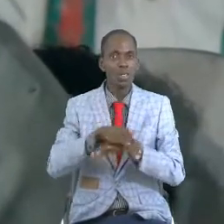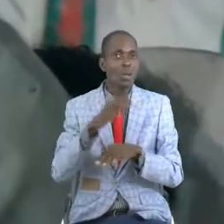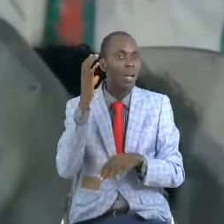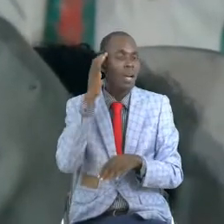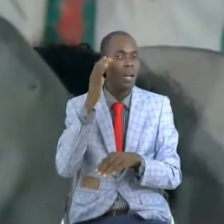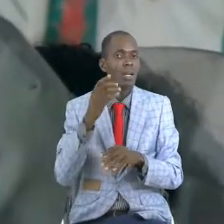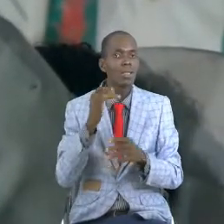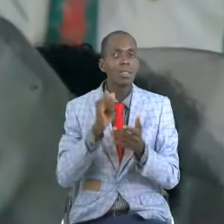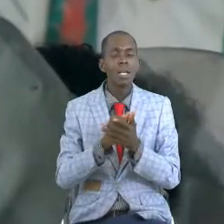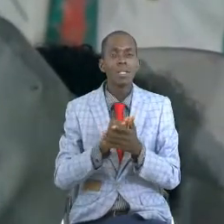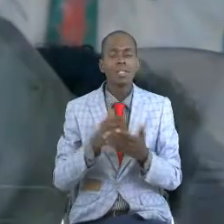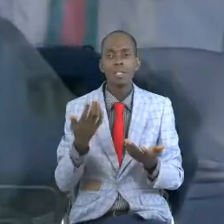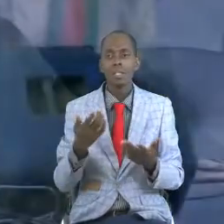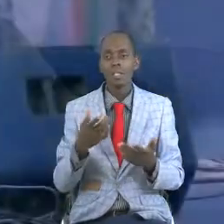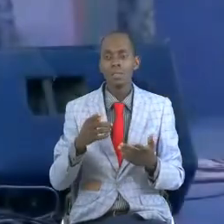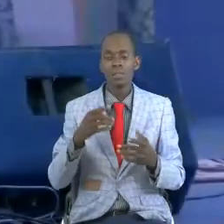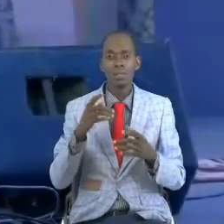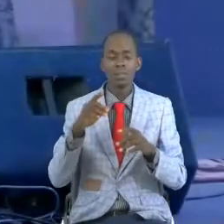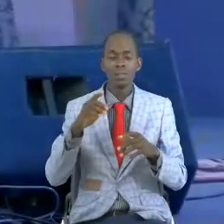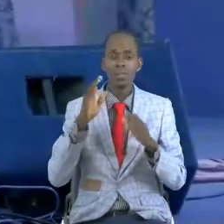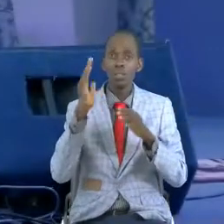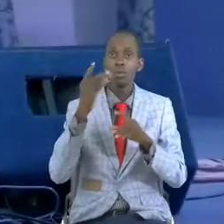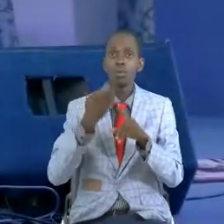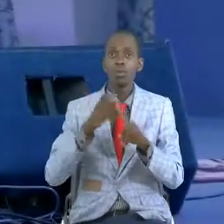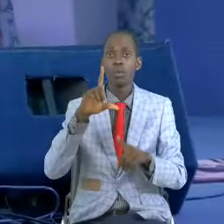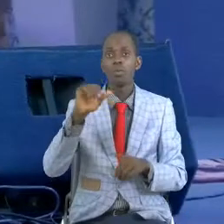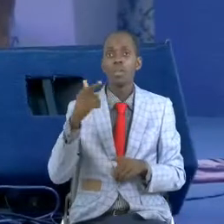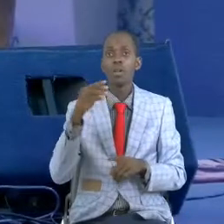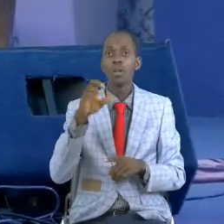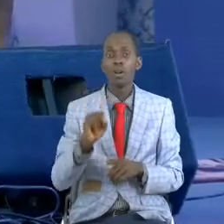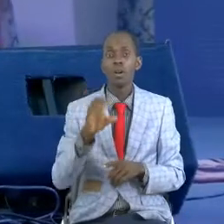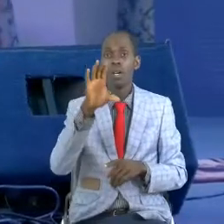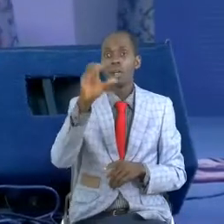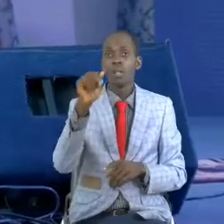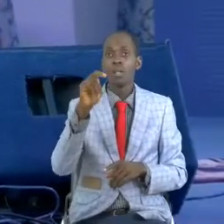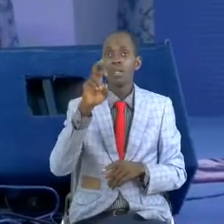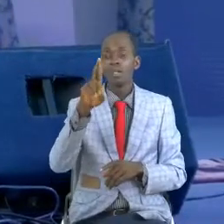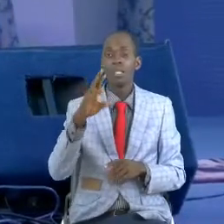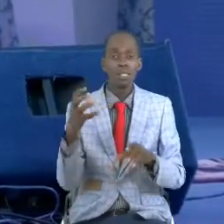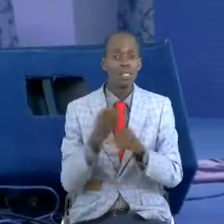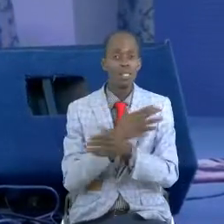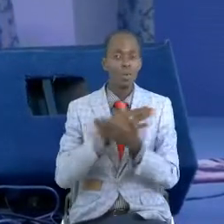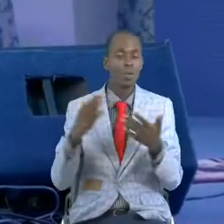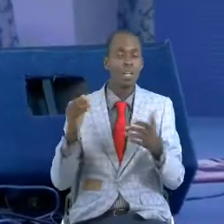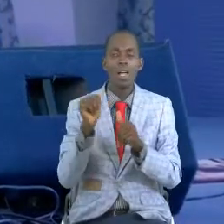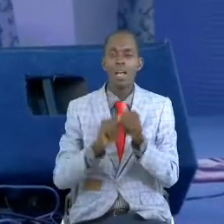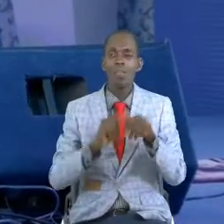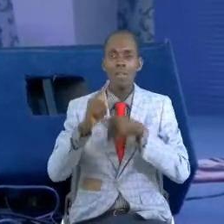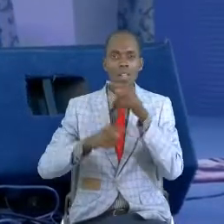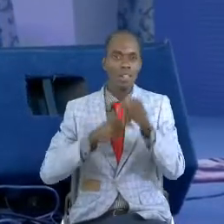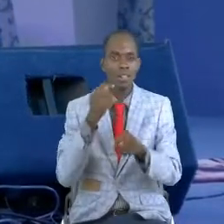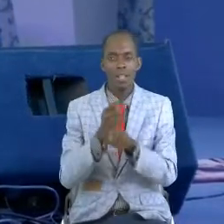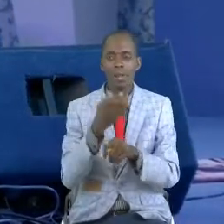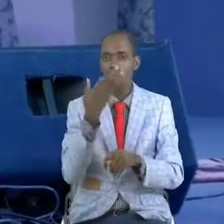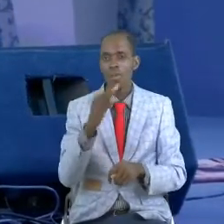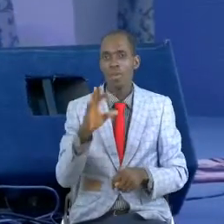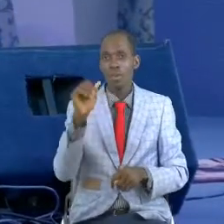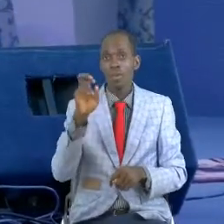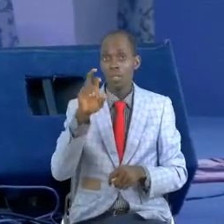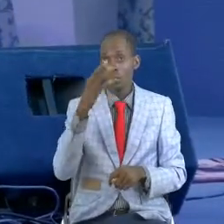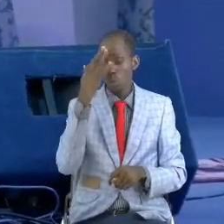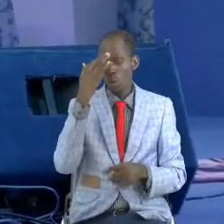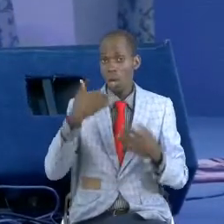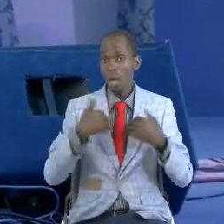cancer can start taking away every form of cancer you know there are various forms of cancer sometimes there's